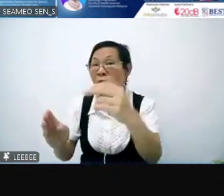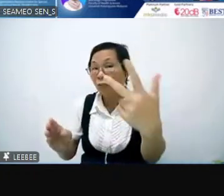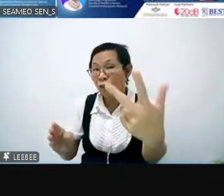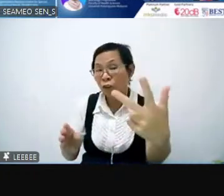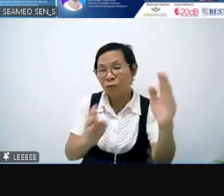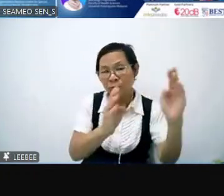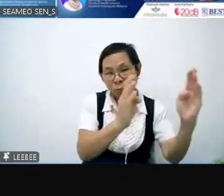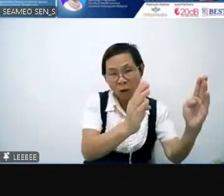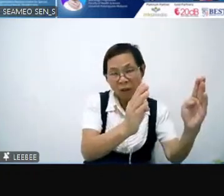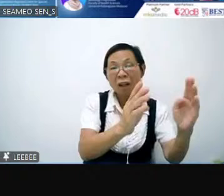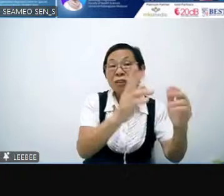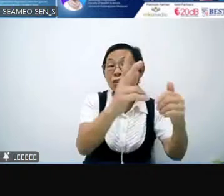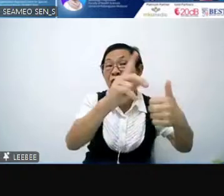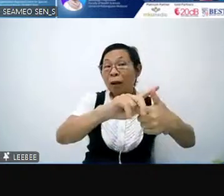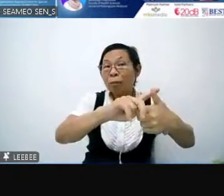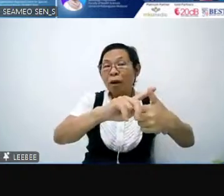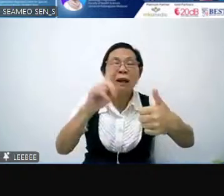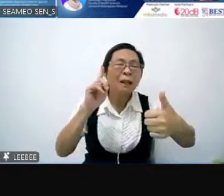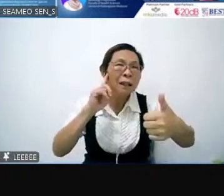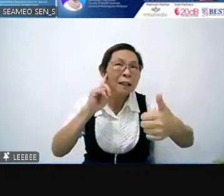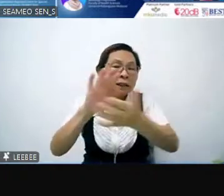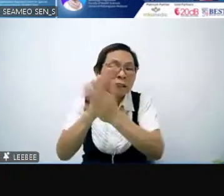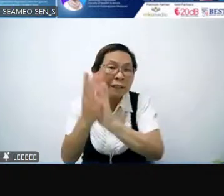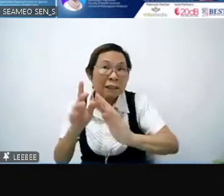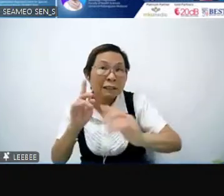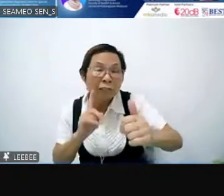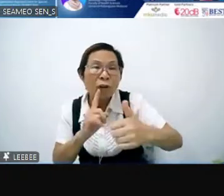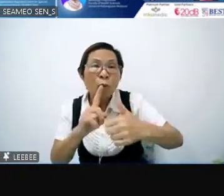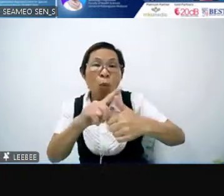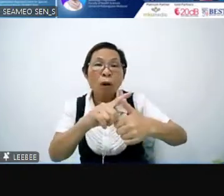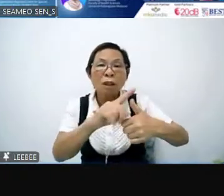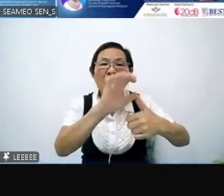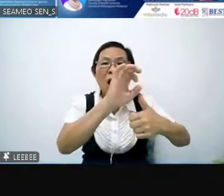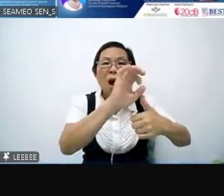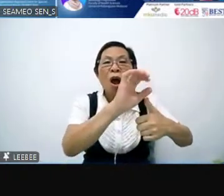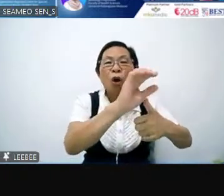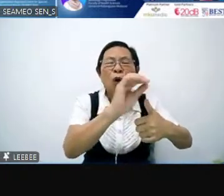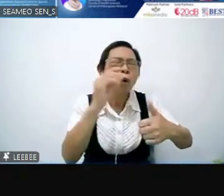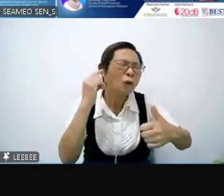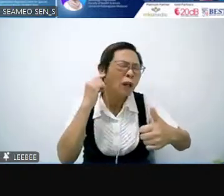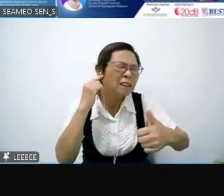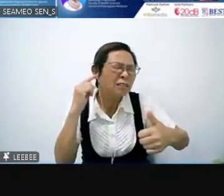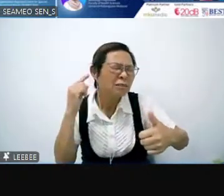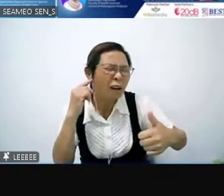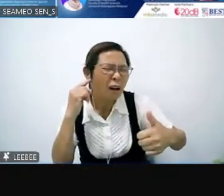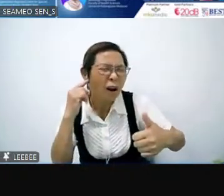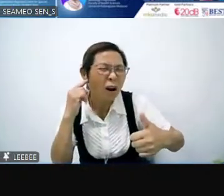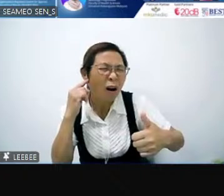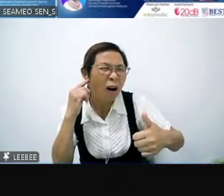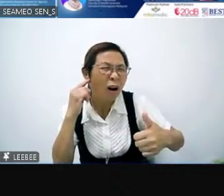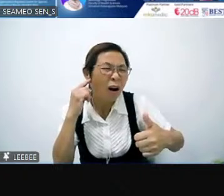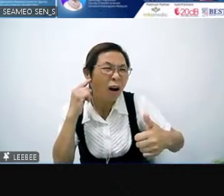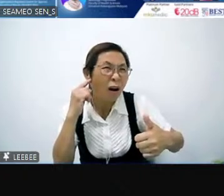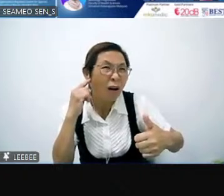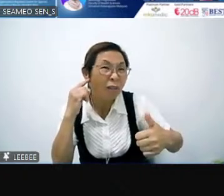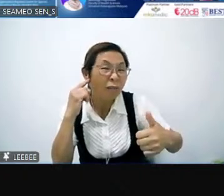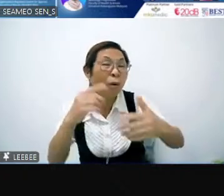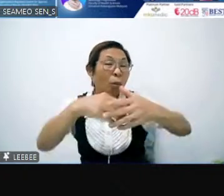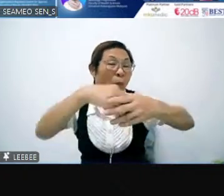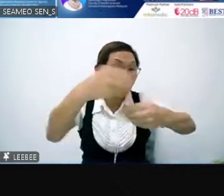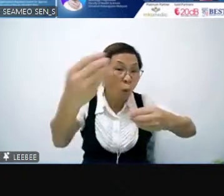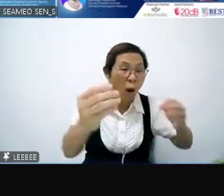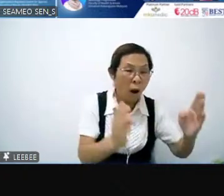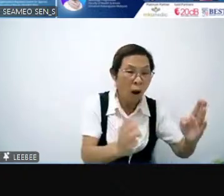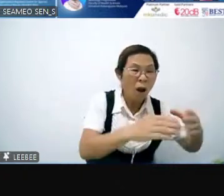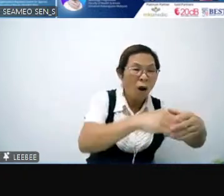hearing loss. First, conductive hearing loss, where the Origin of the problem is from the outer or